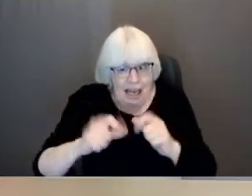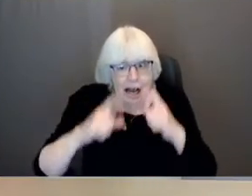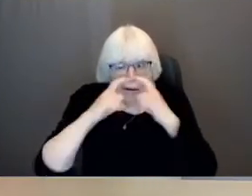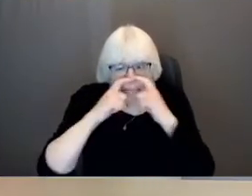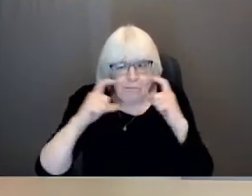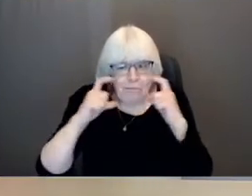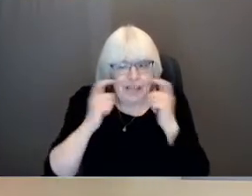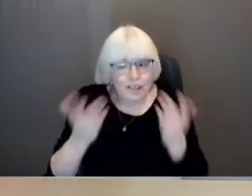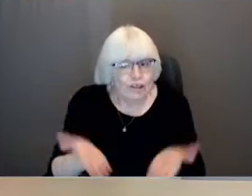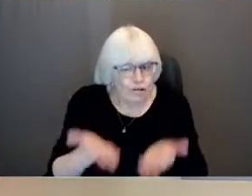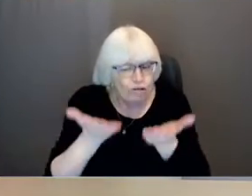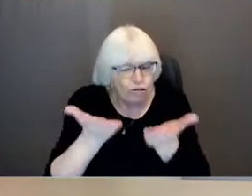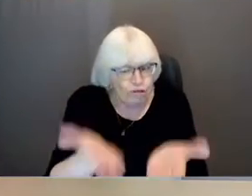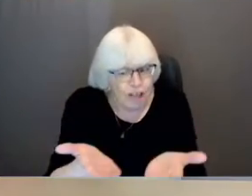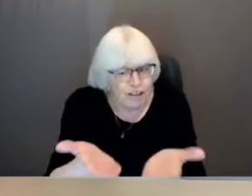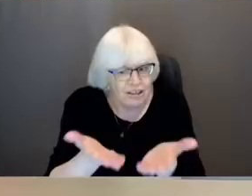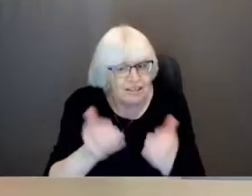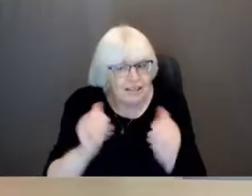it certainly would,